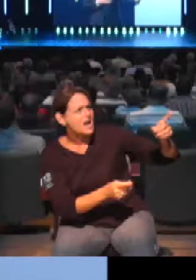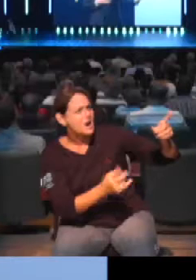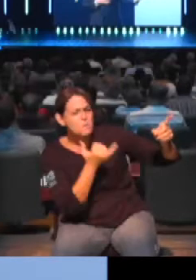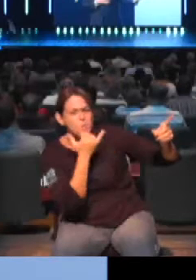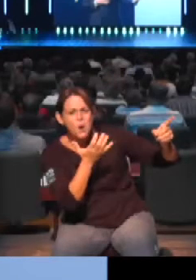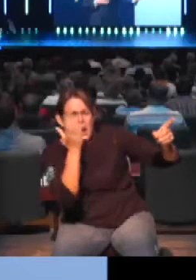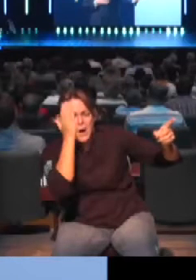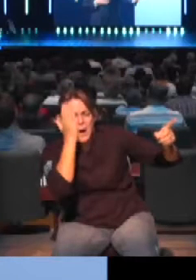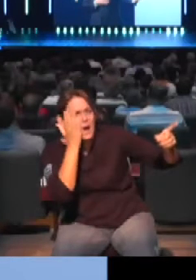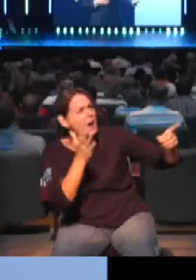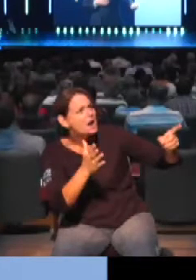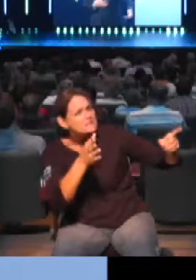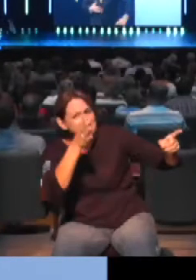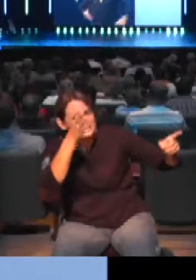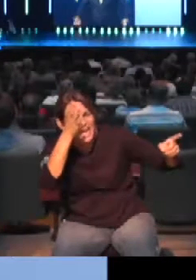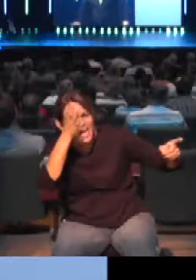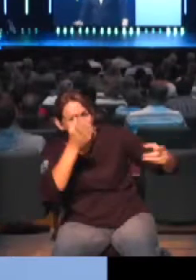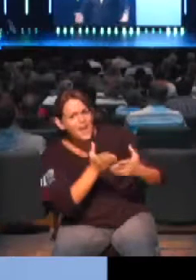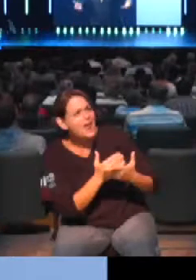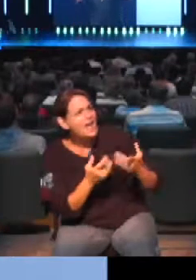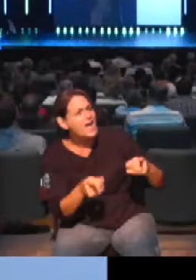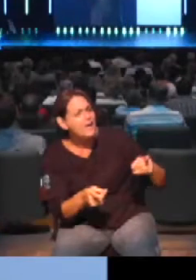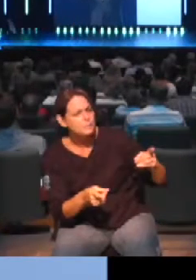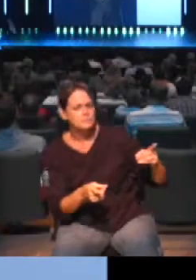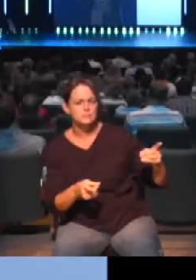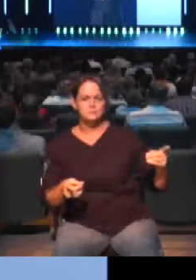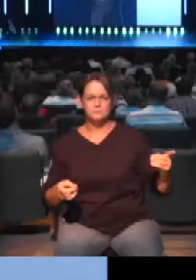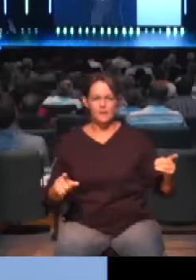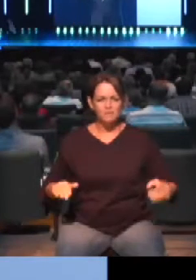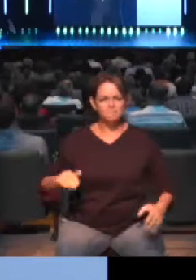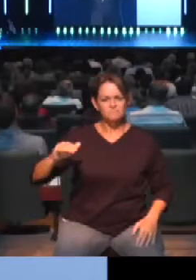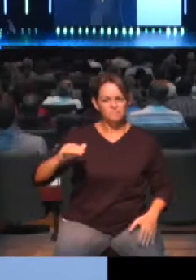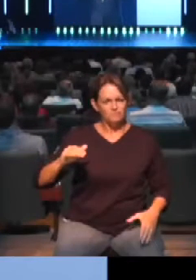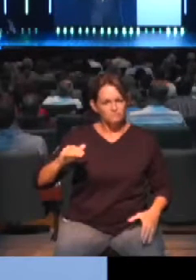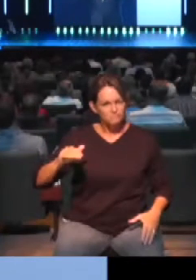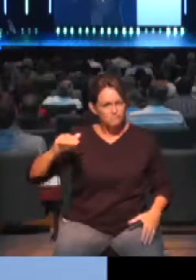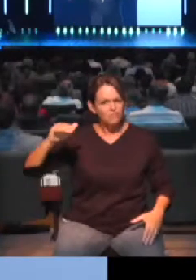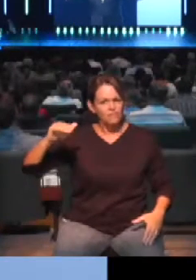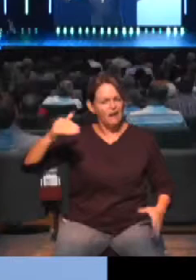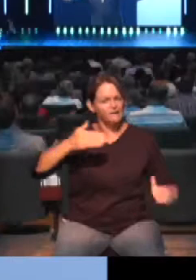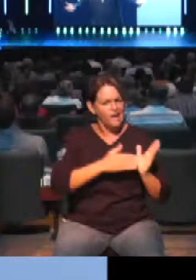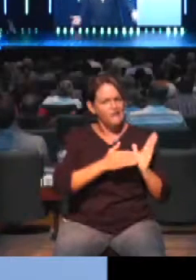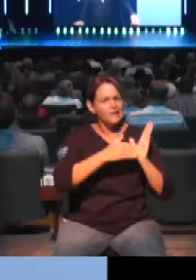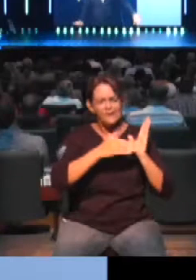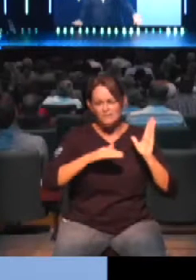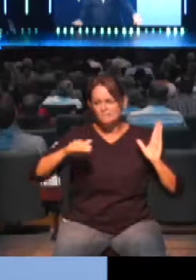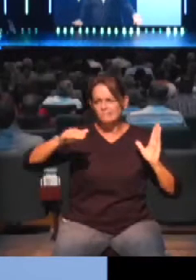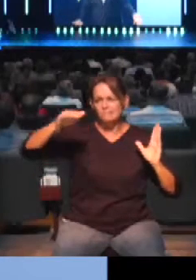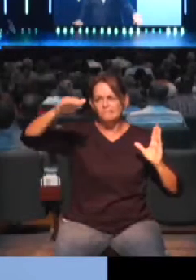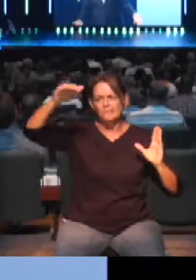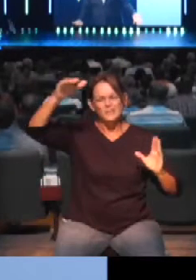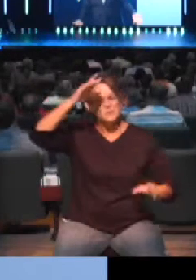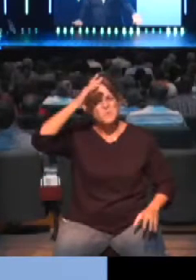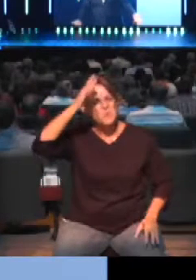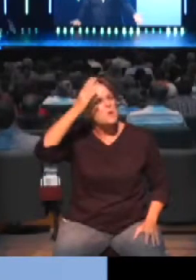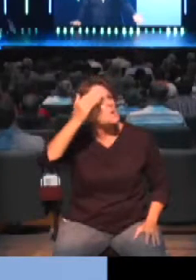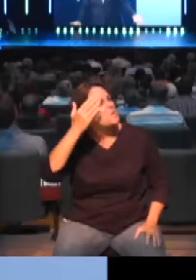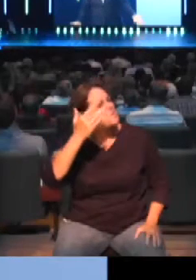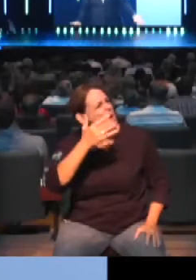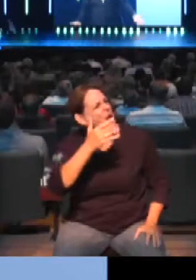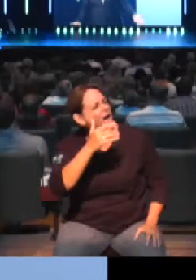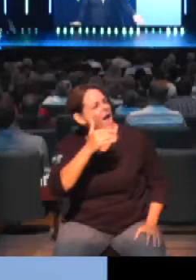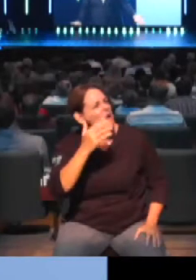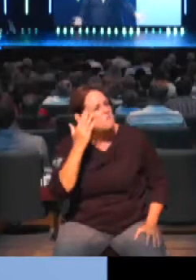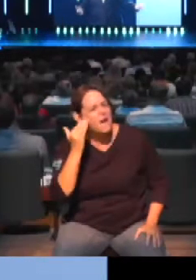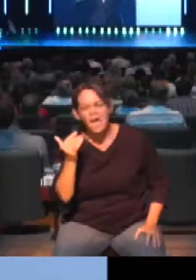never going to do that, you know. And it happens all while he's growing up. Every time they have a firstborn, the dad kills it. He